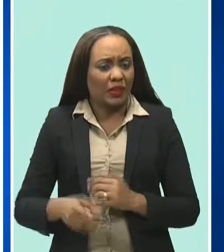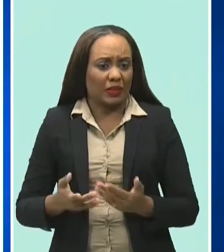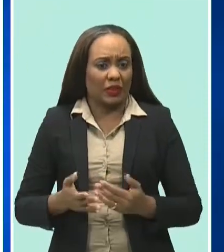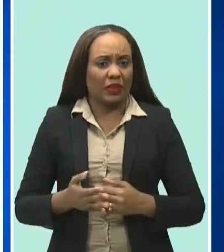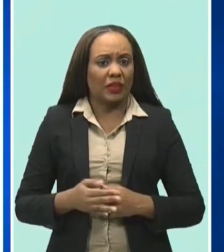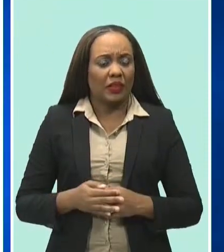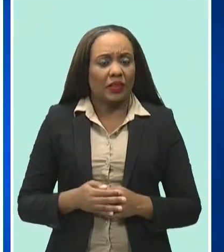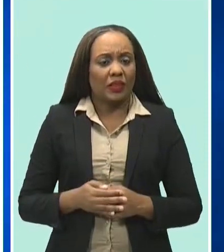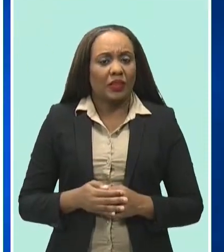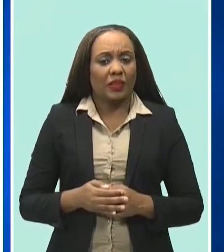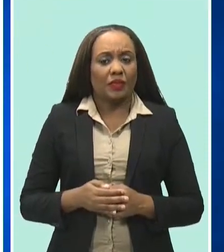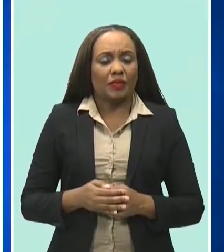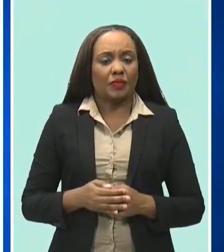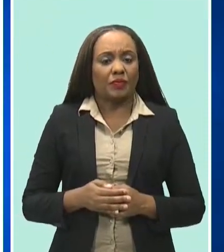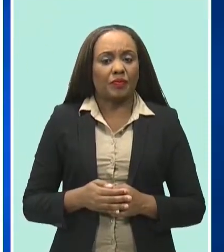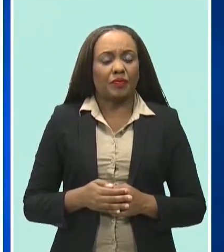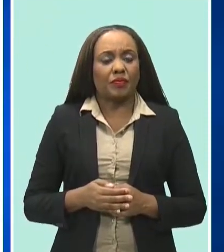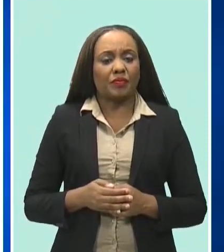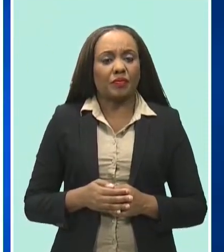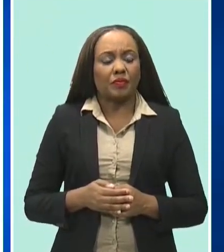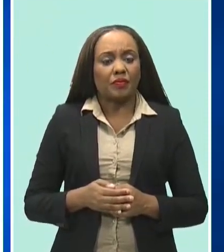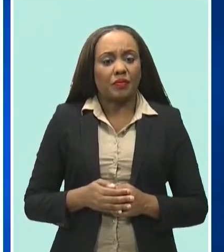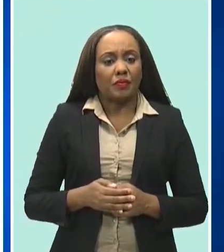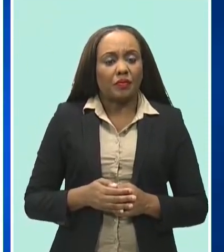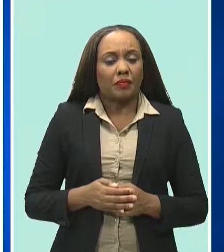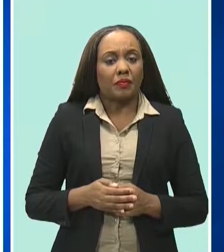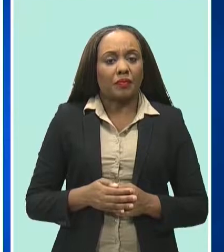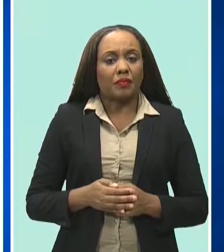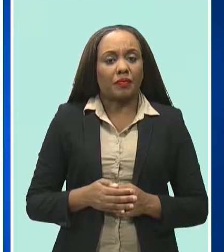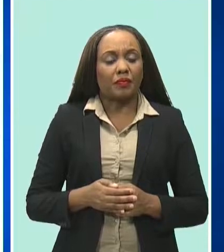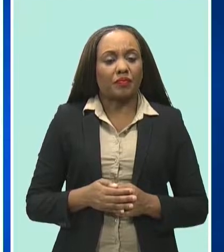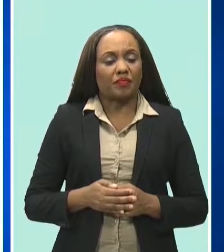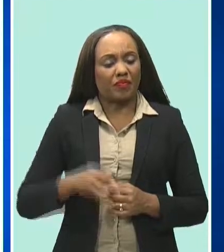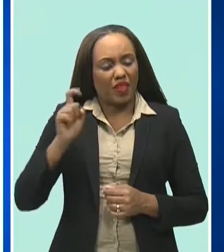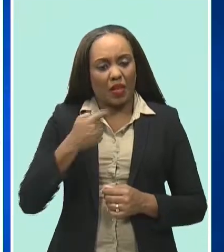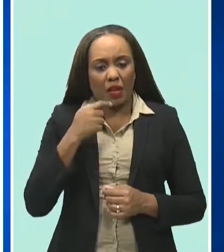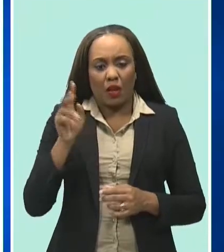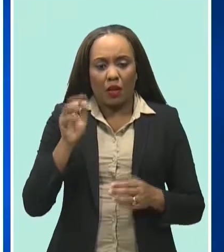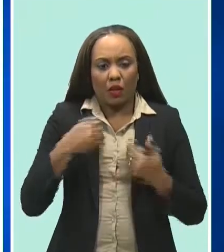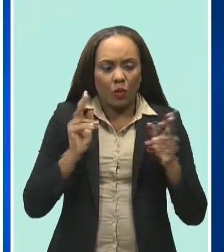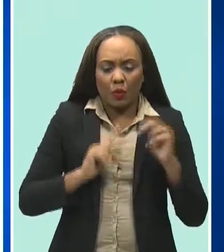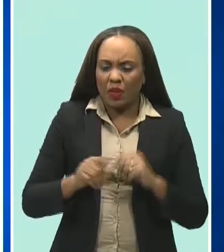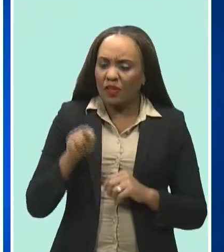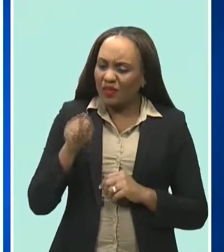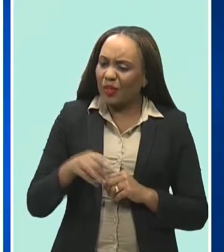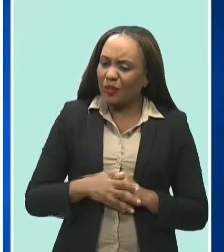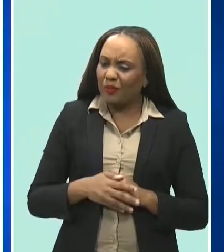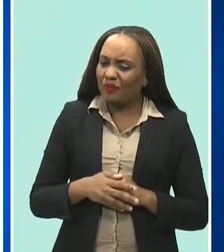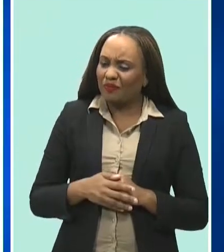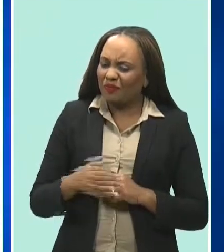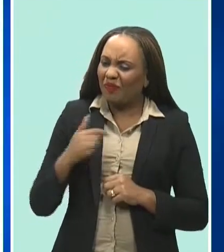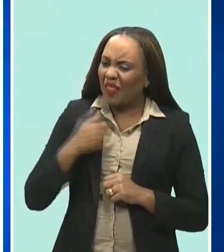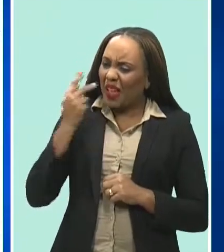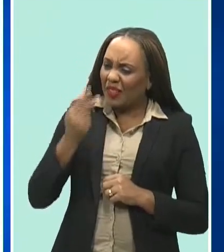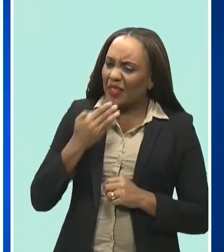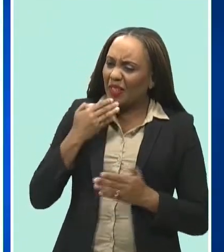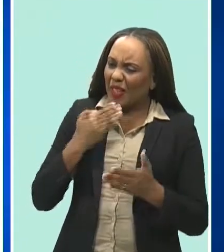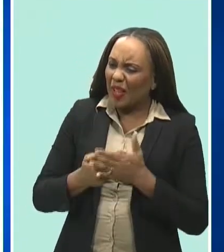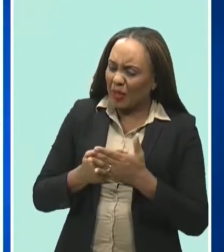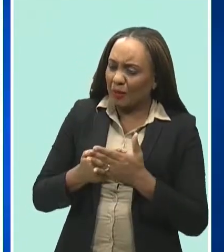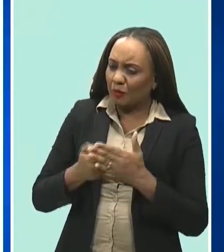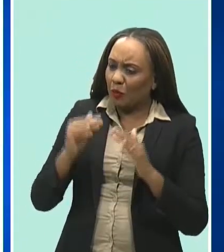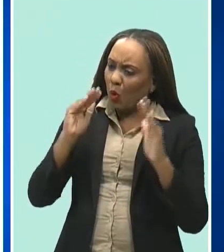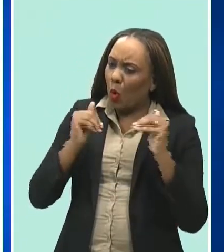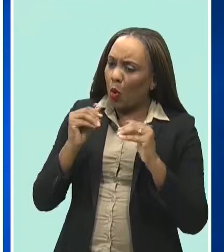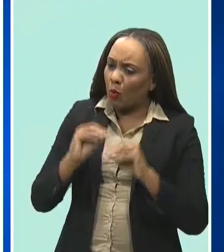by once in a while pointing out what is good with you. Over the weekend, St. Peter will host a farmers market and brunch among